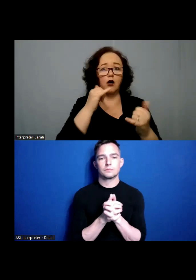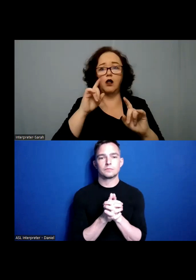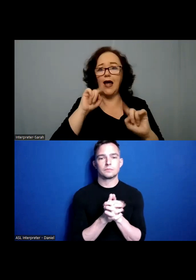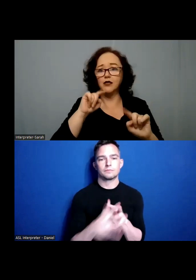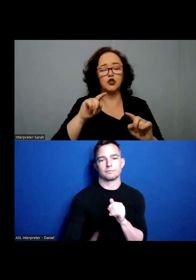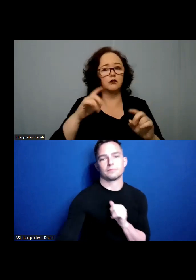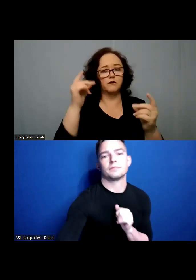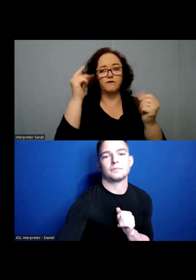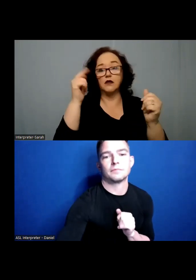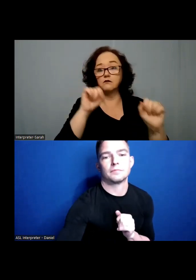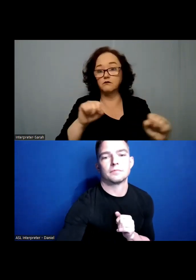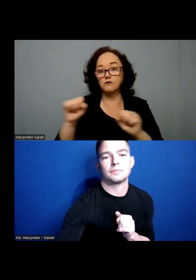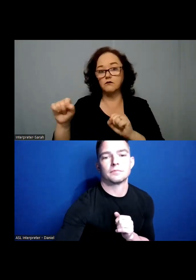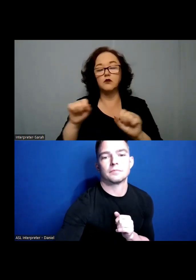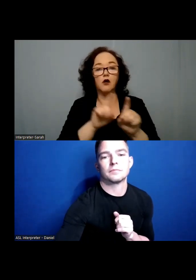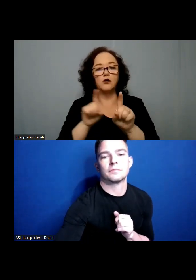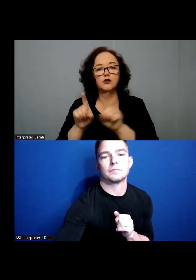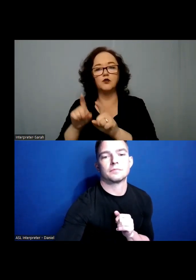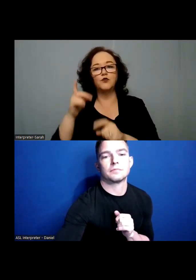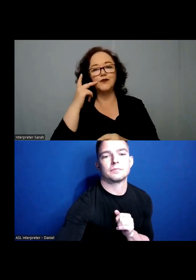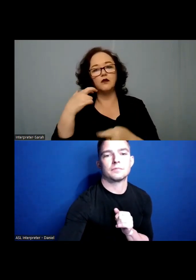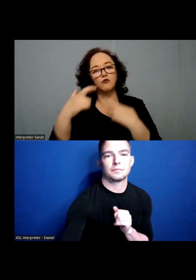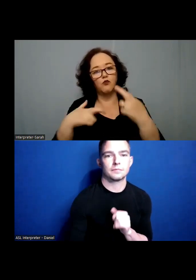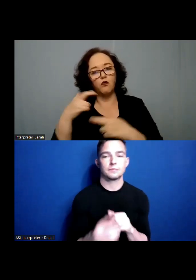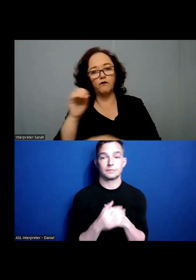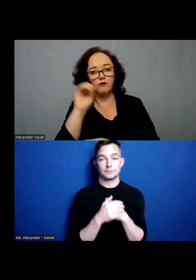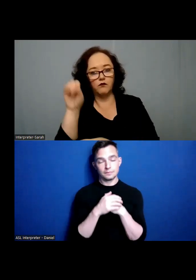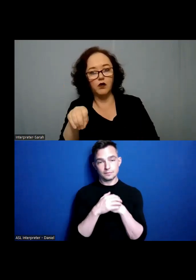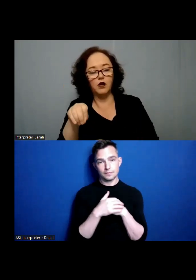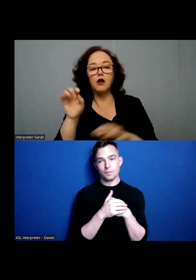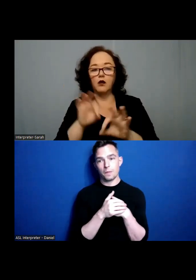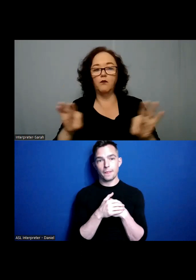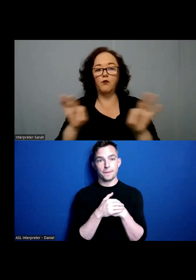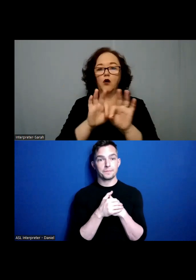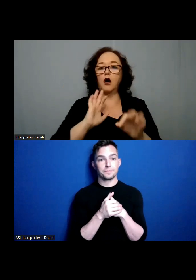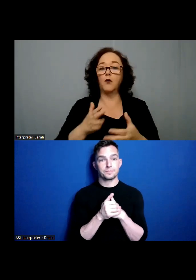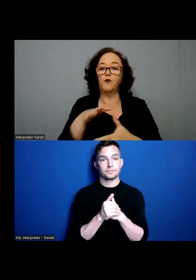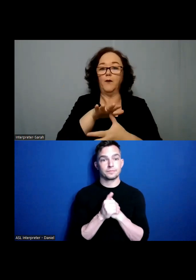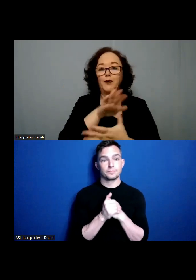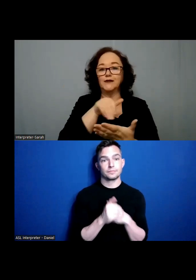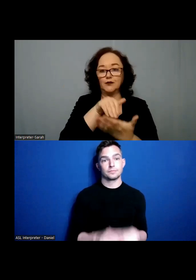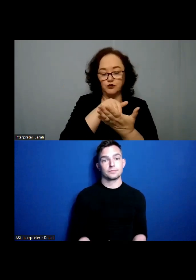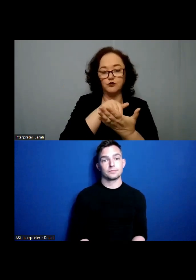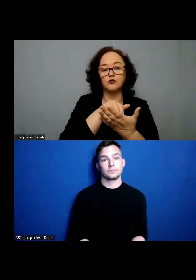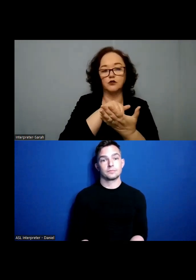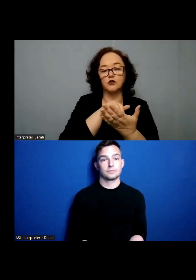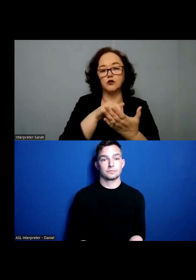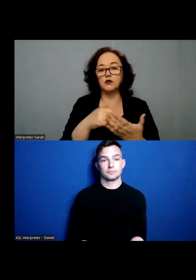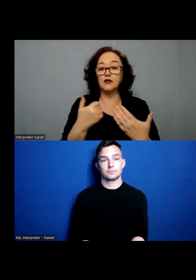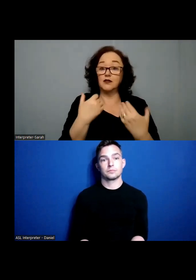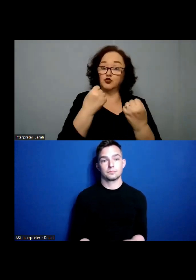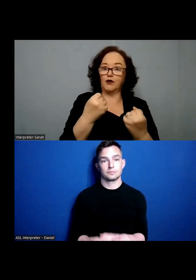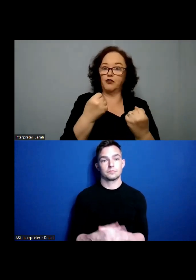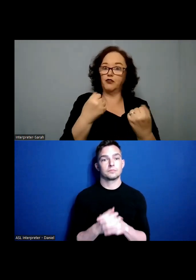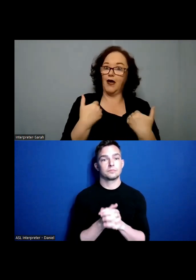We're also looking at the rollover rate to make sure that our primary centers have those strengths that they need in order to